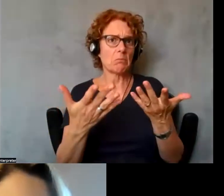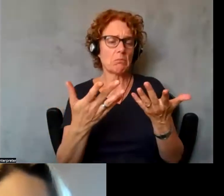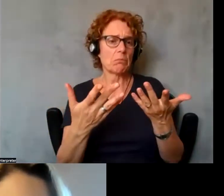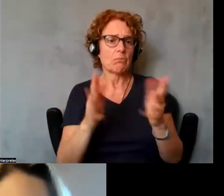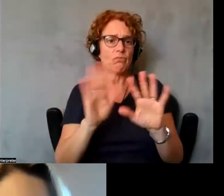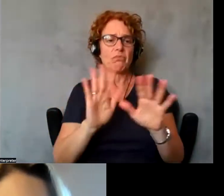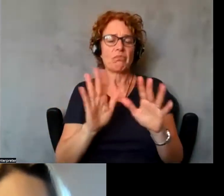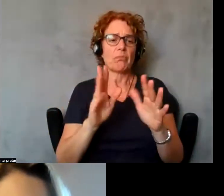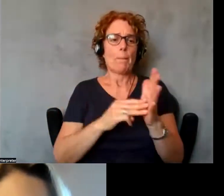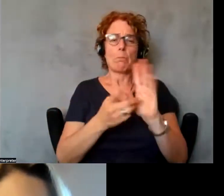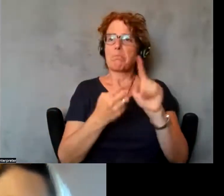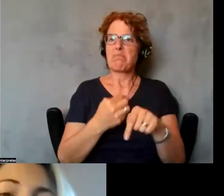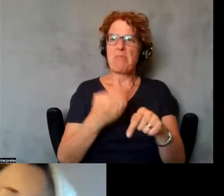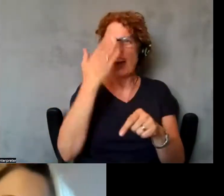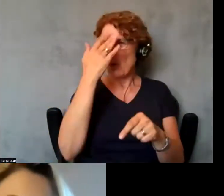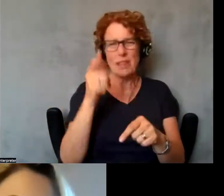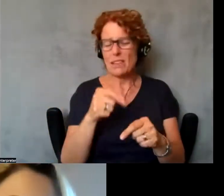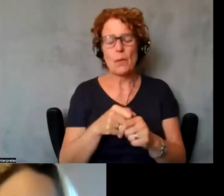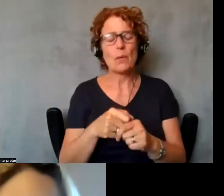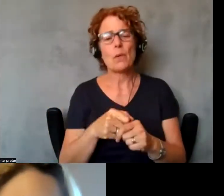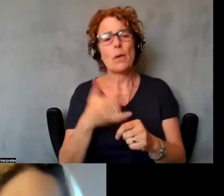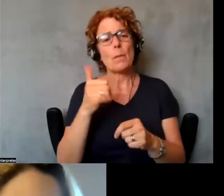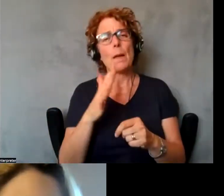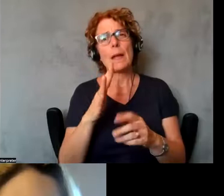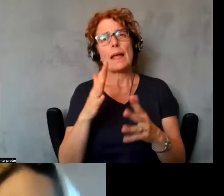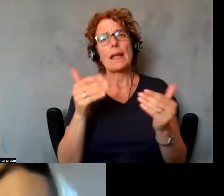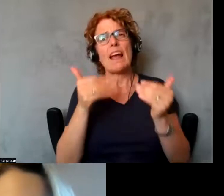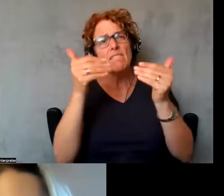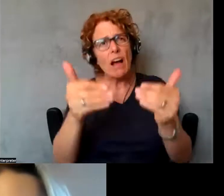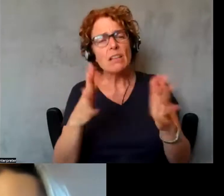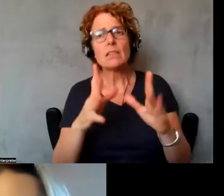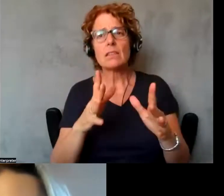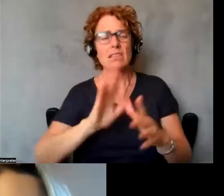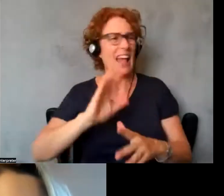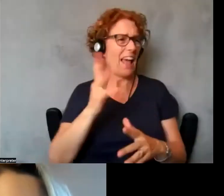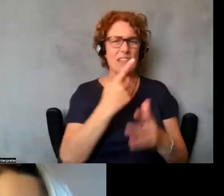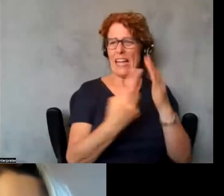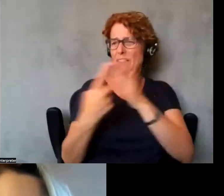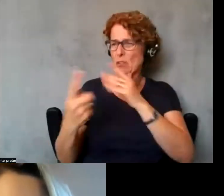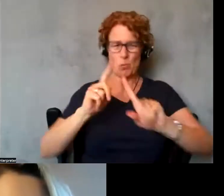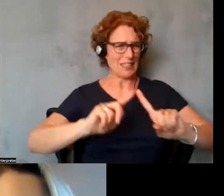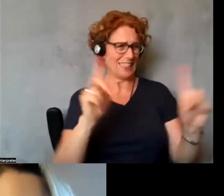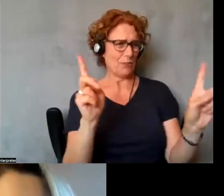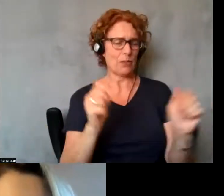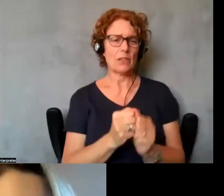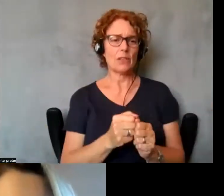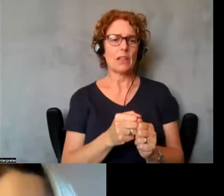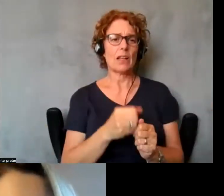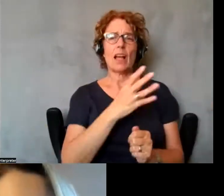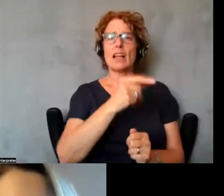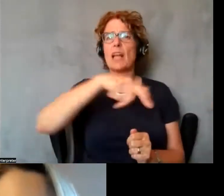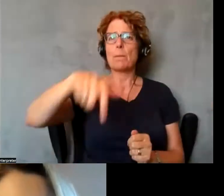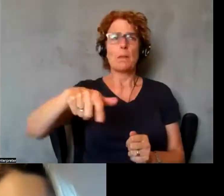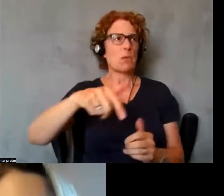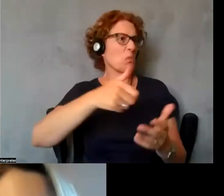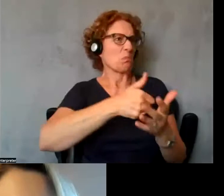No, not that I'm aware of. I mean, it could be advanced disease. I mean, everyone's different. I mean, you get generally people that prefer wearing sunglasses all